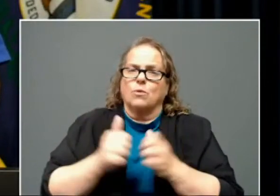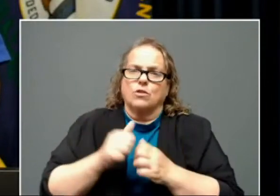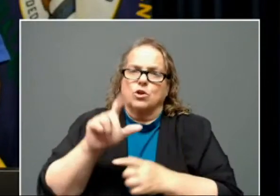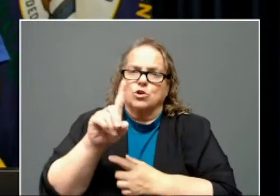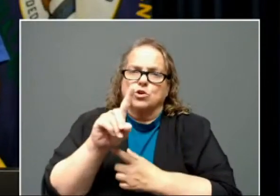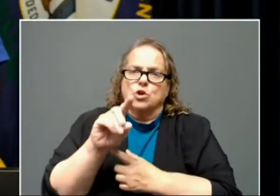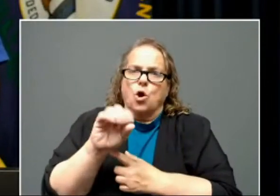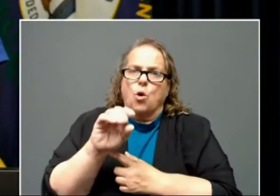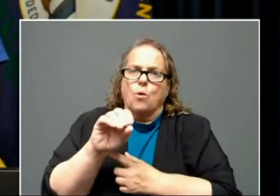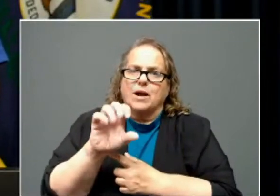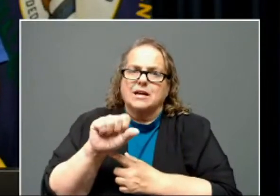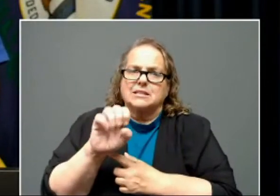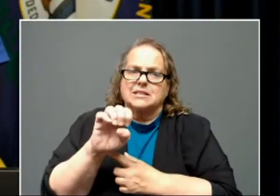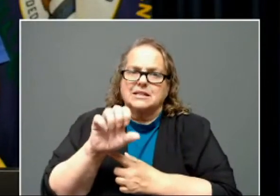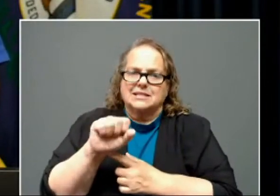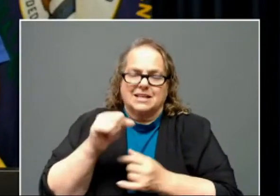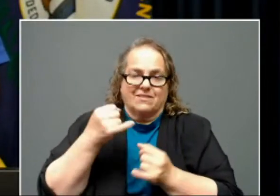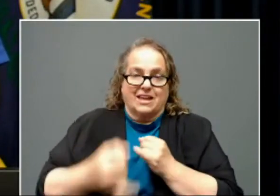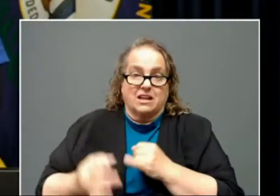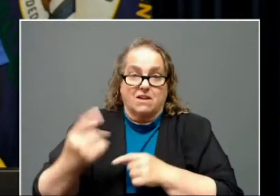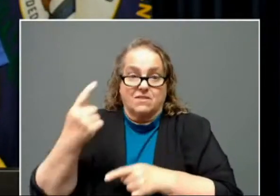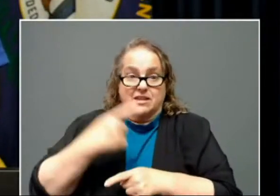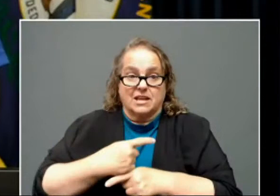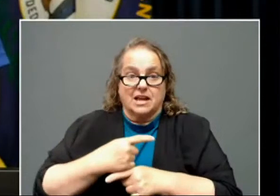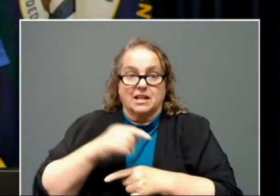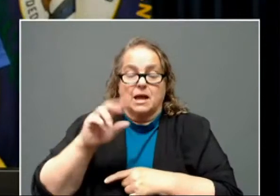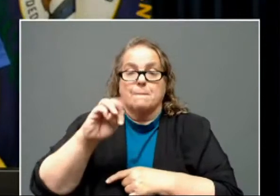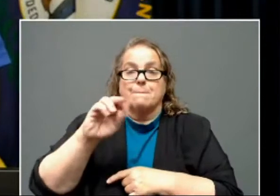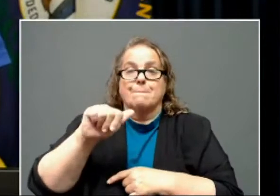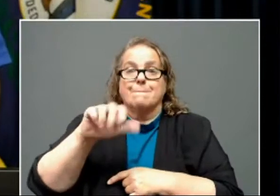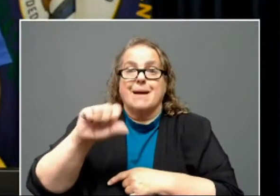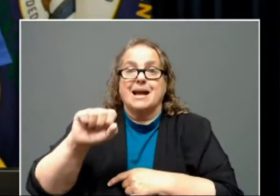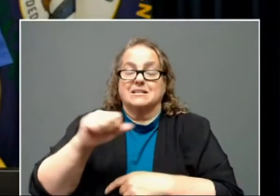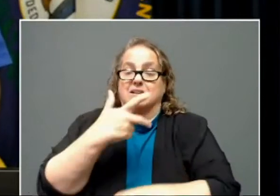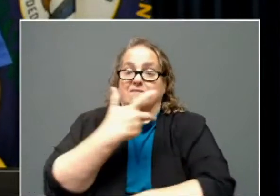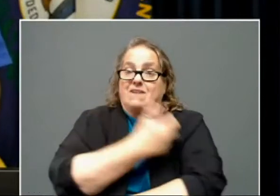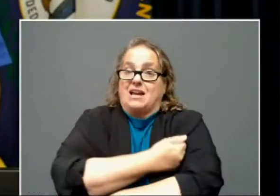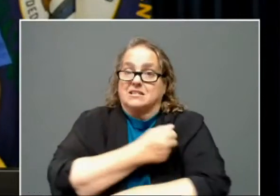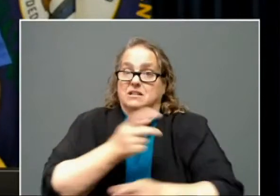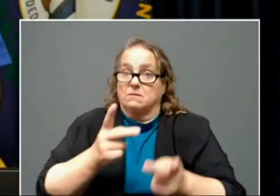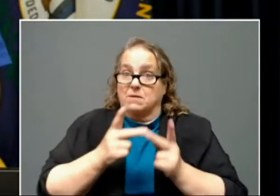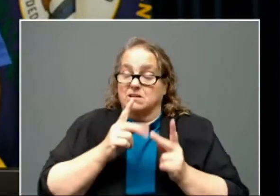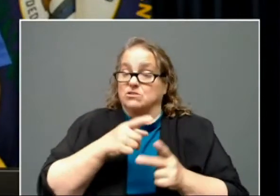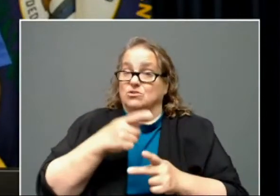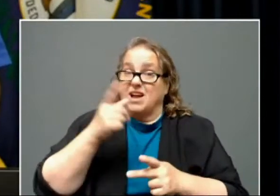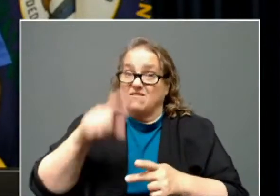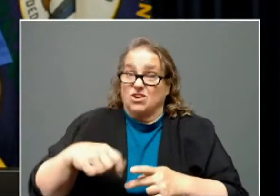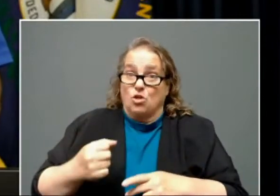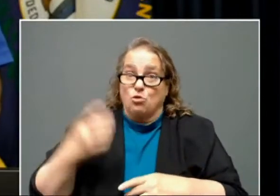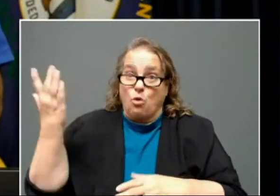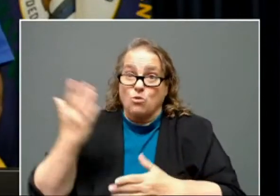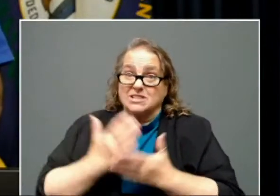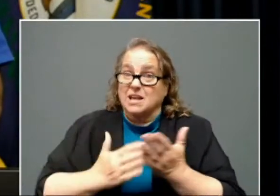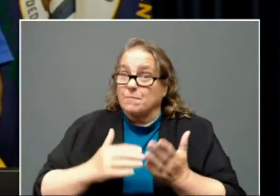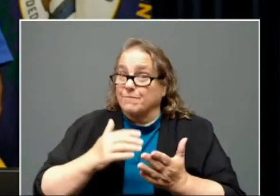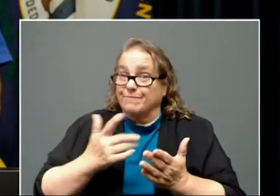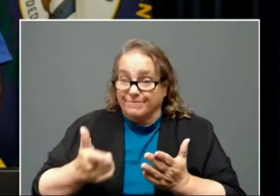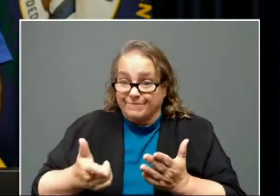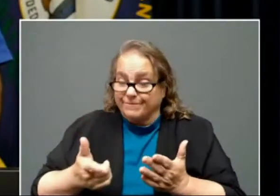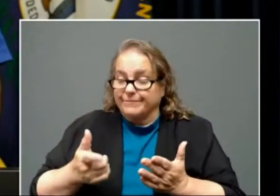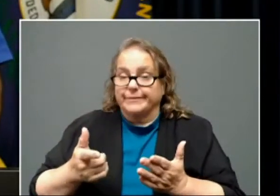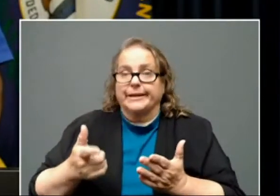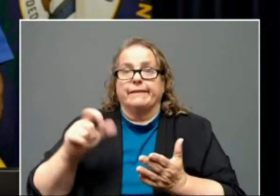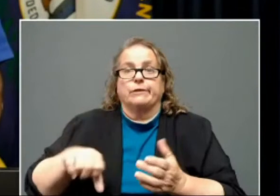day. As far as the mass vaccination sites, are they having to throw any away? And does the state plan